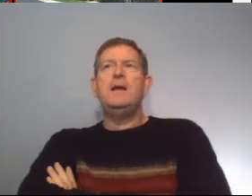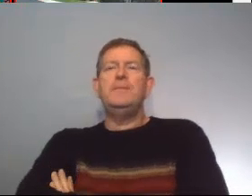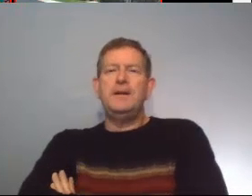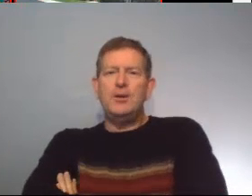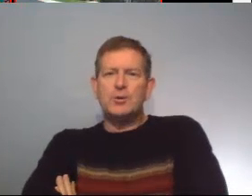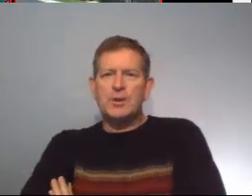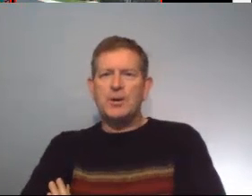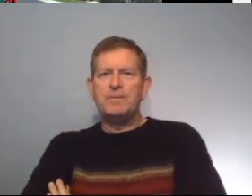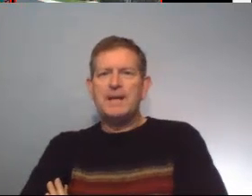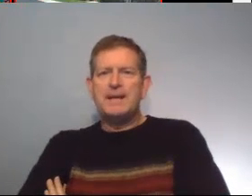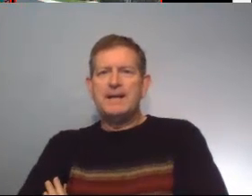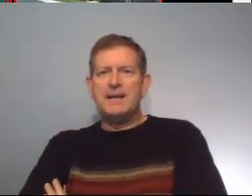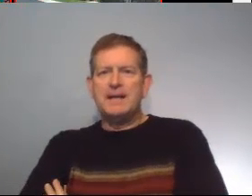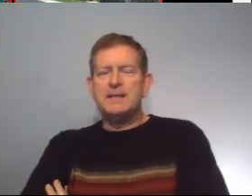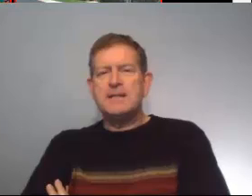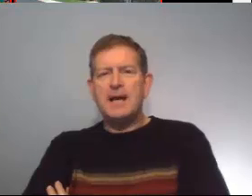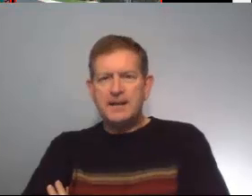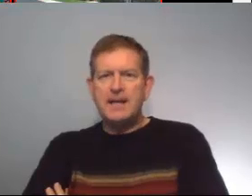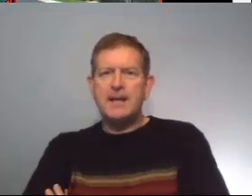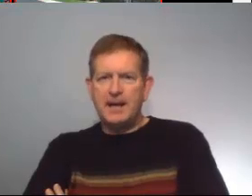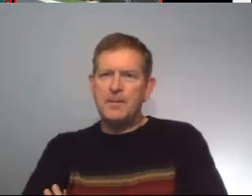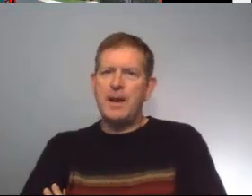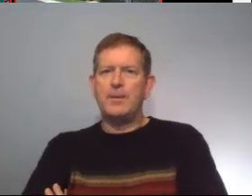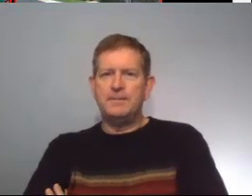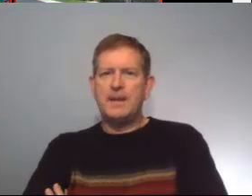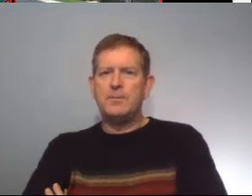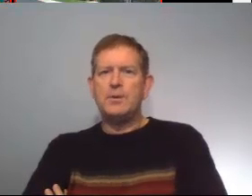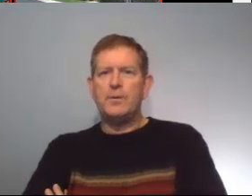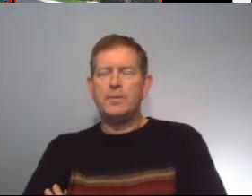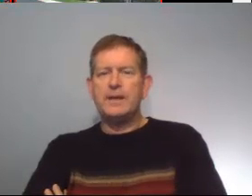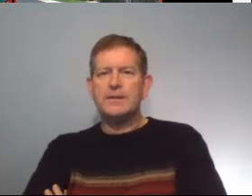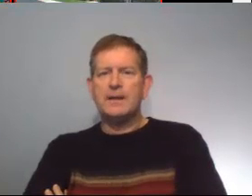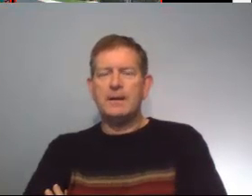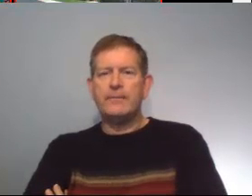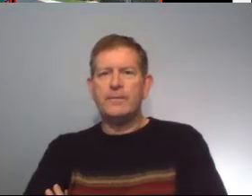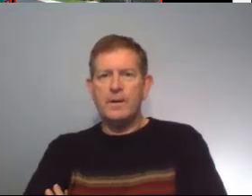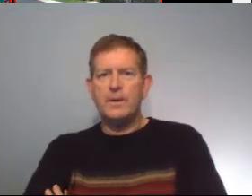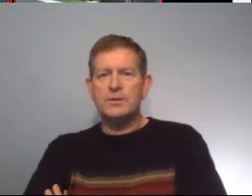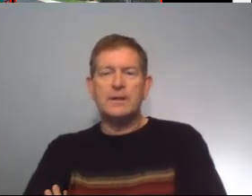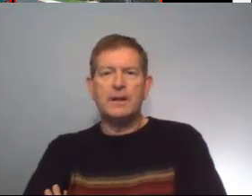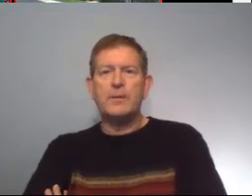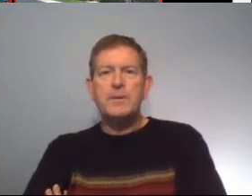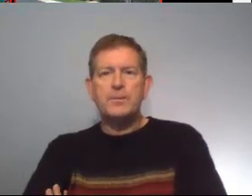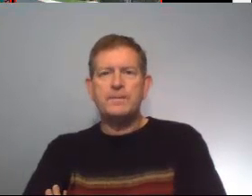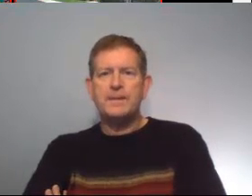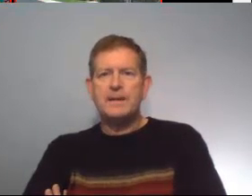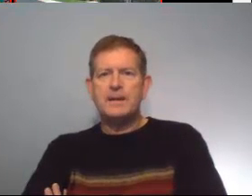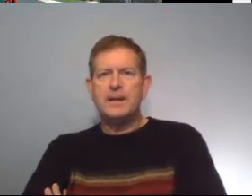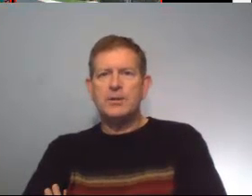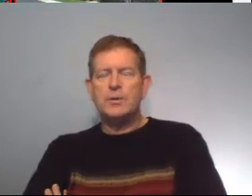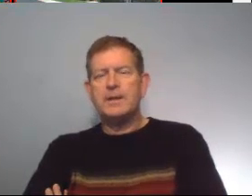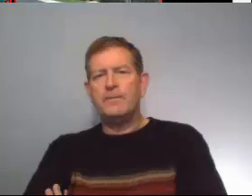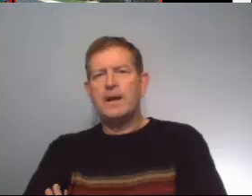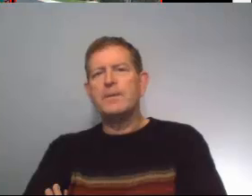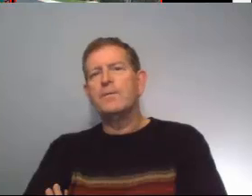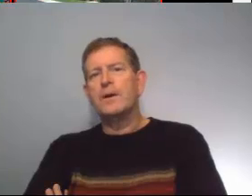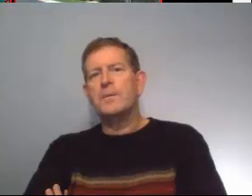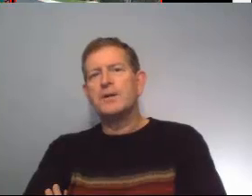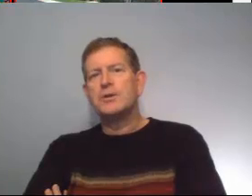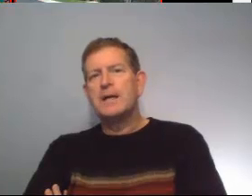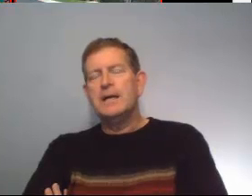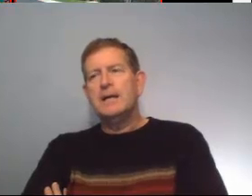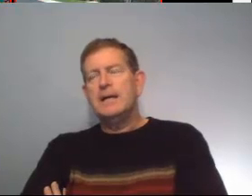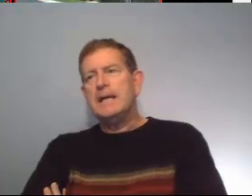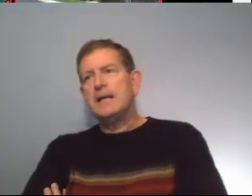teacher many, many years ago in Talladega, Alabama, a beautiful place. I loved it very much. I loved the people and enjoyed the environment